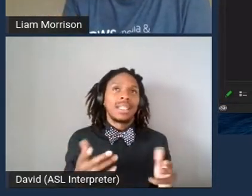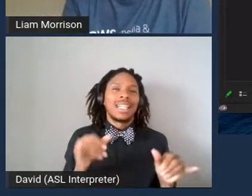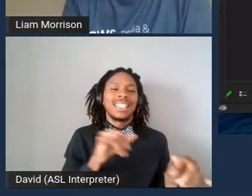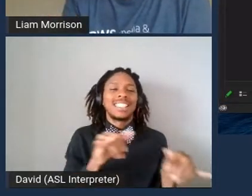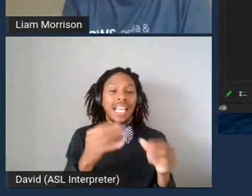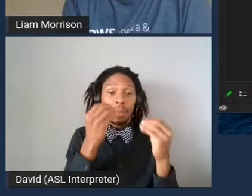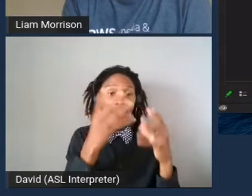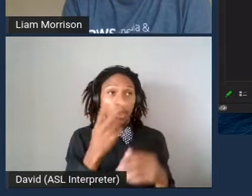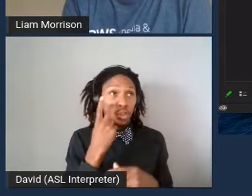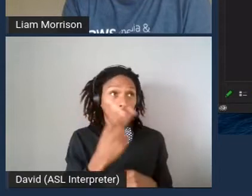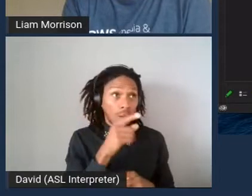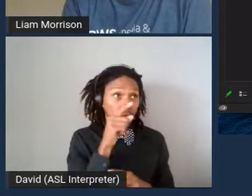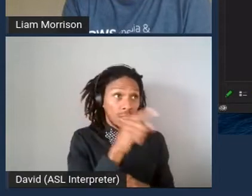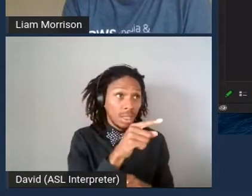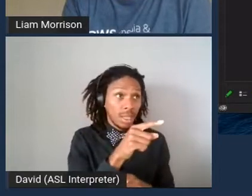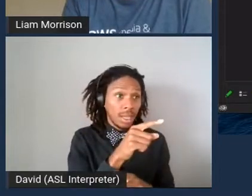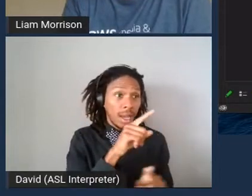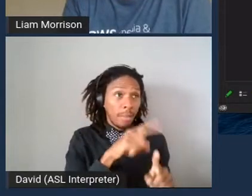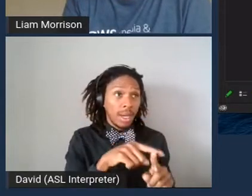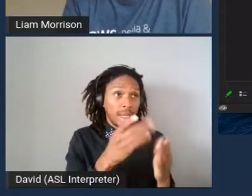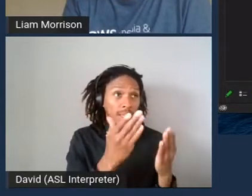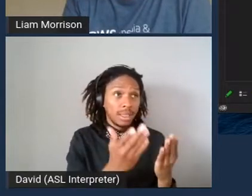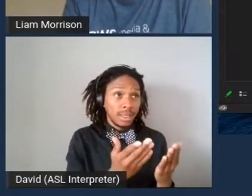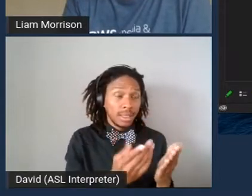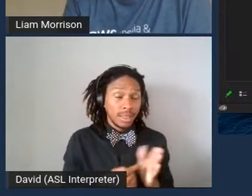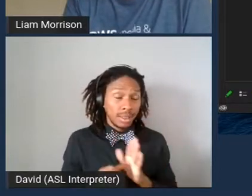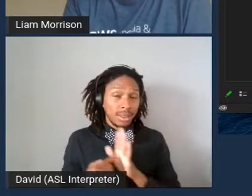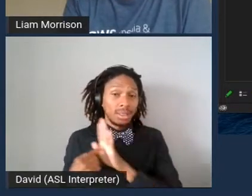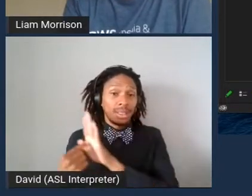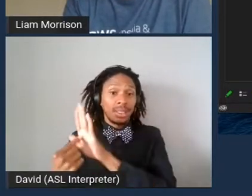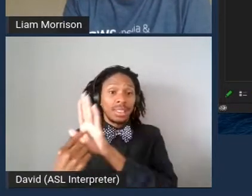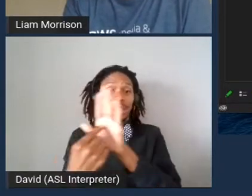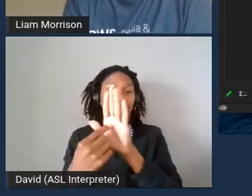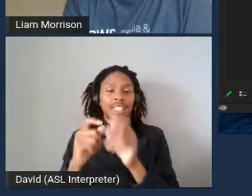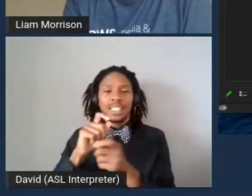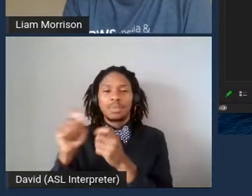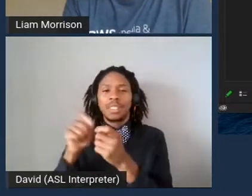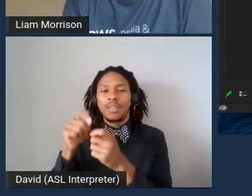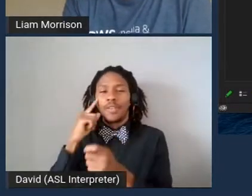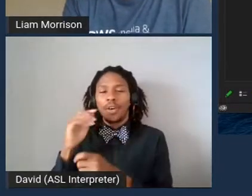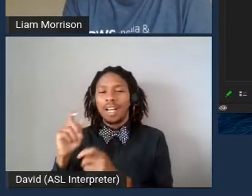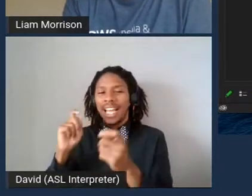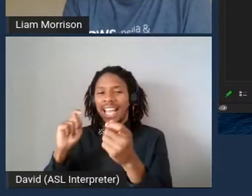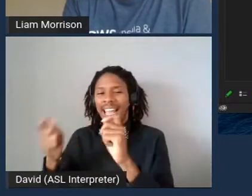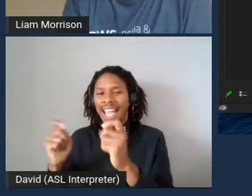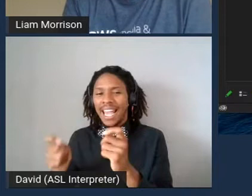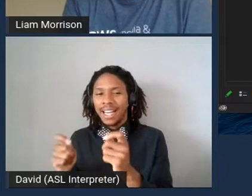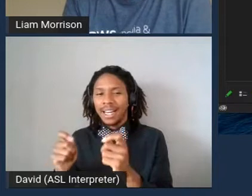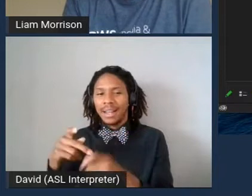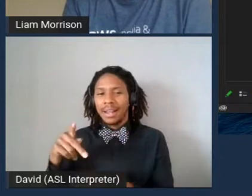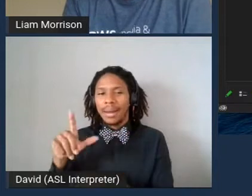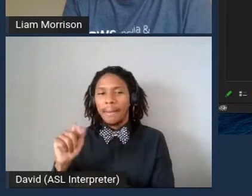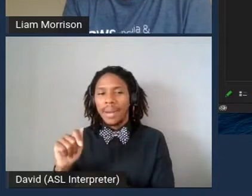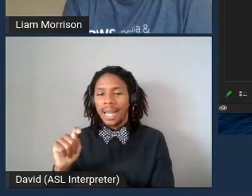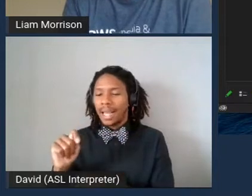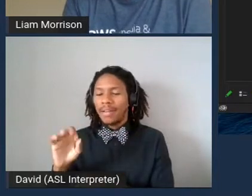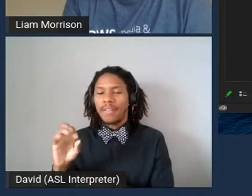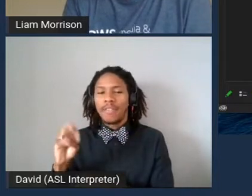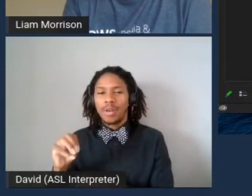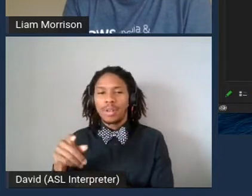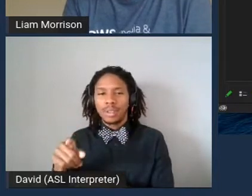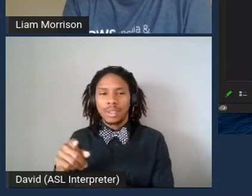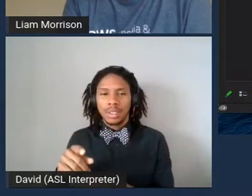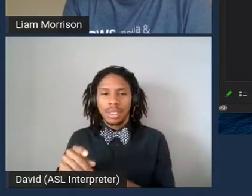you saw, but presented in a way that's specific to an editing platform. Yeah, so here's shot 1.